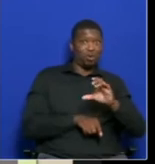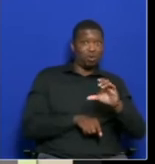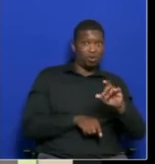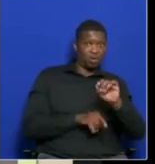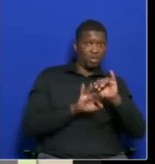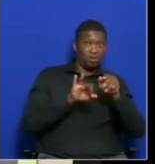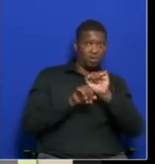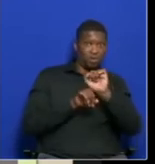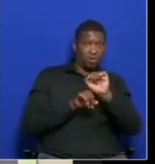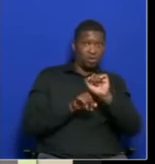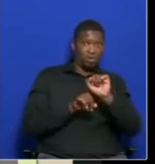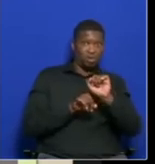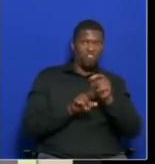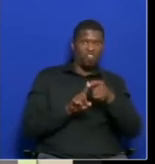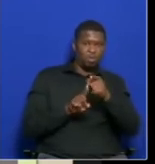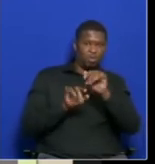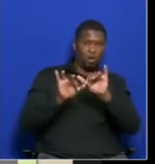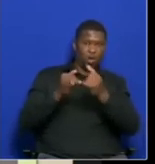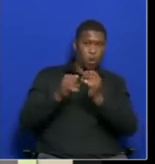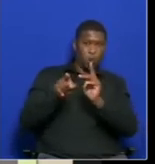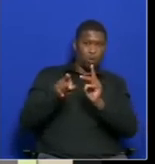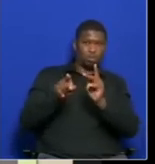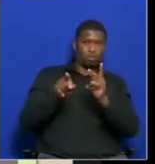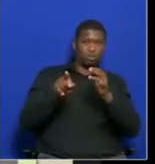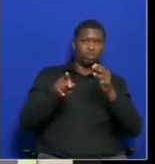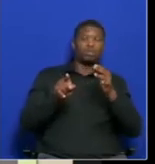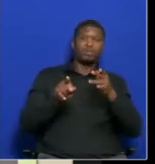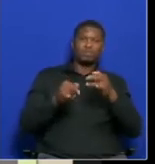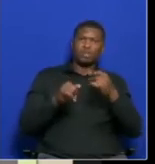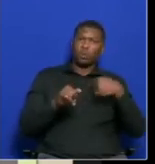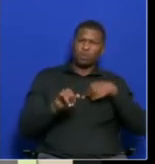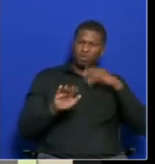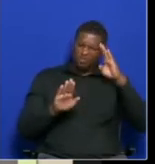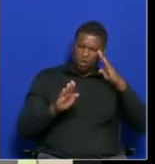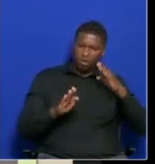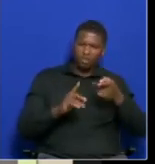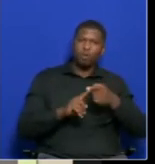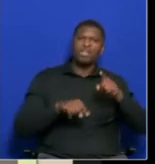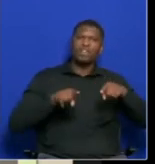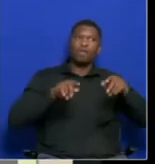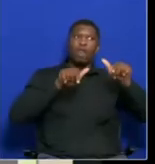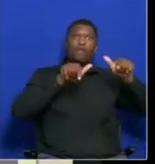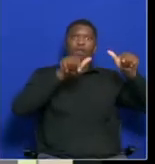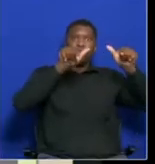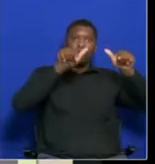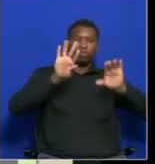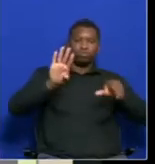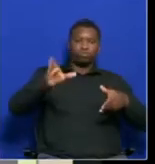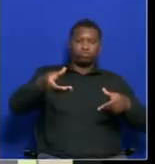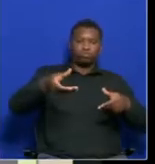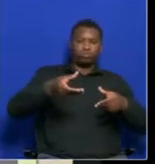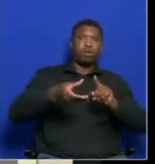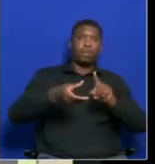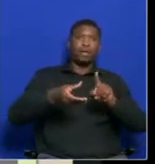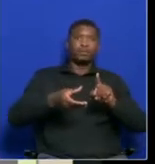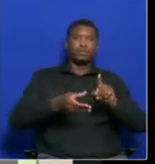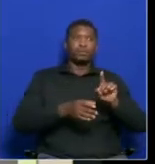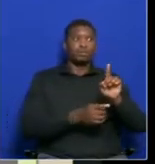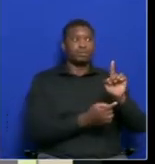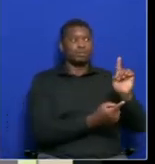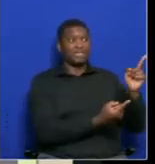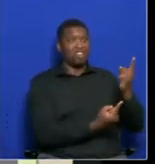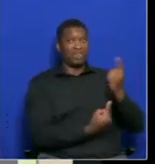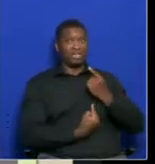attention, right, from different levels. But the directive, obviously, would